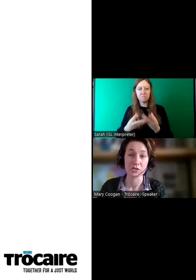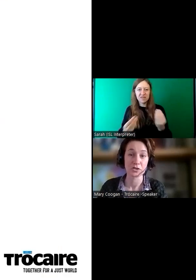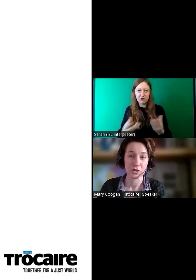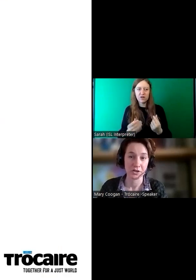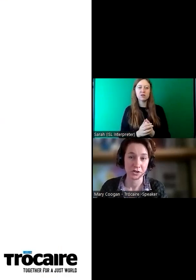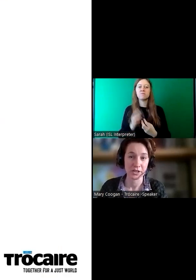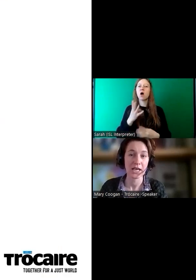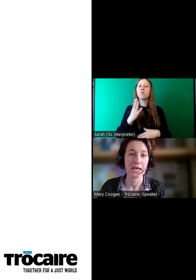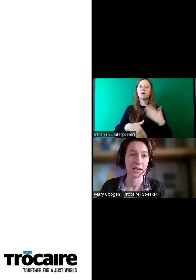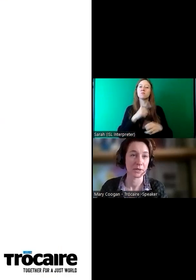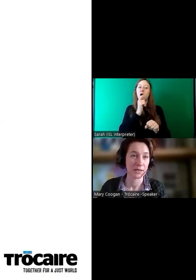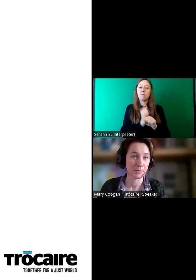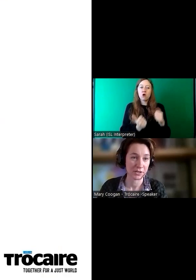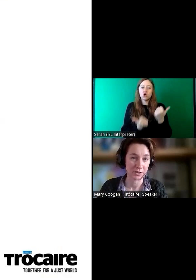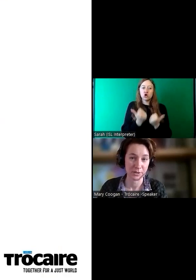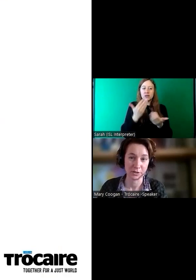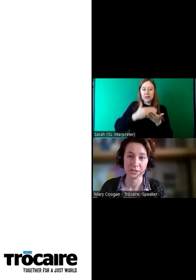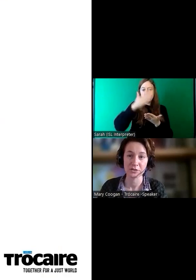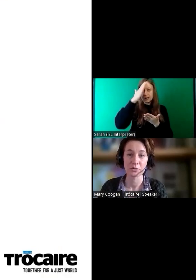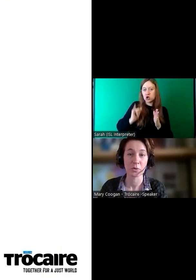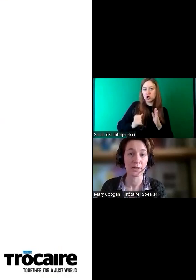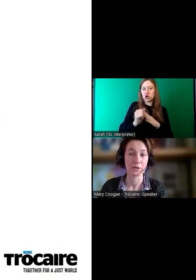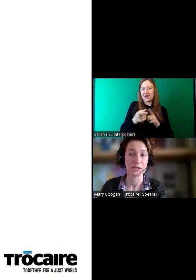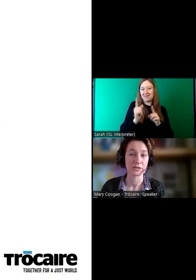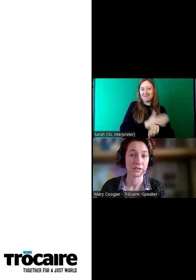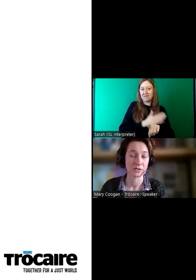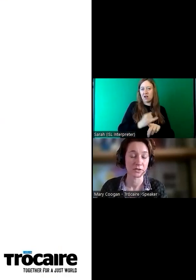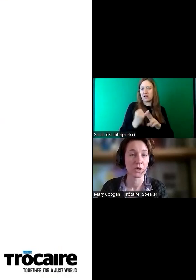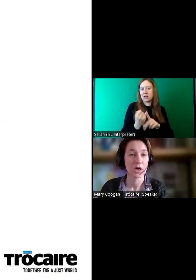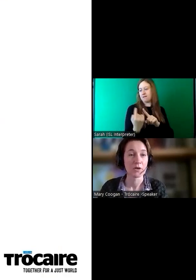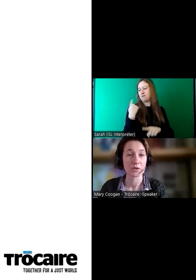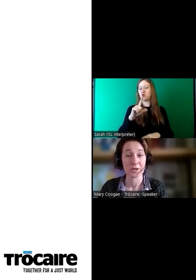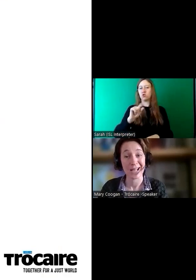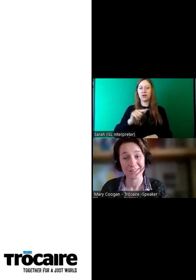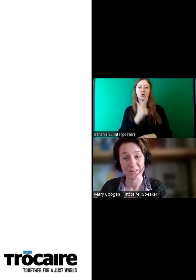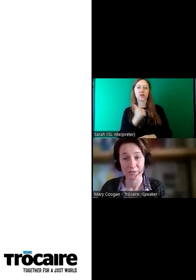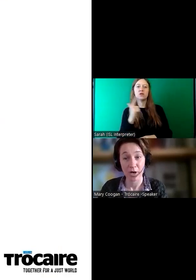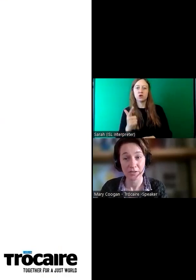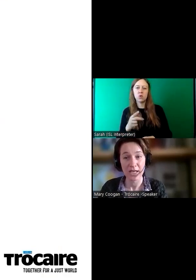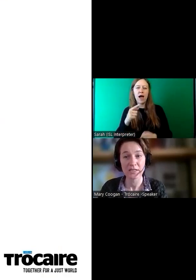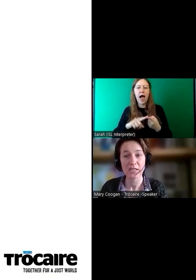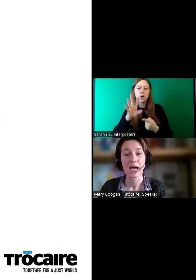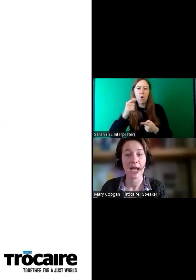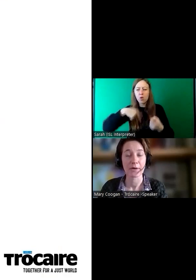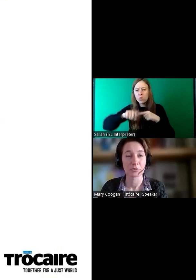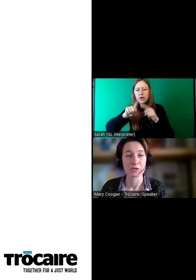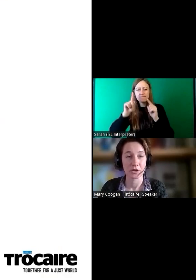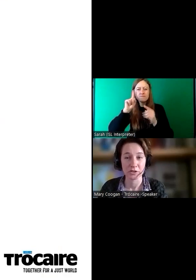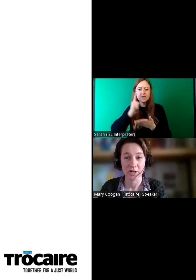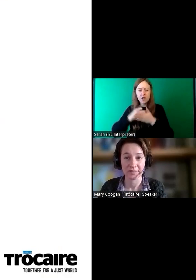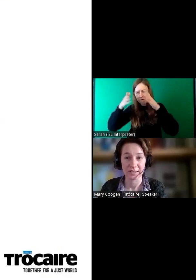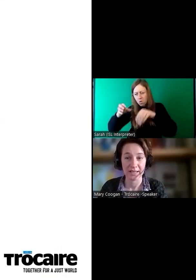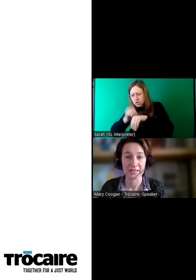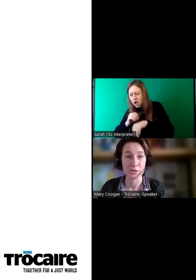the justice learning journey that we embarked on in 2022 and why we decided to focus on Palestine as part of that, and how we brought the